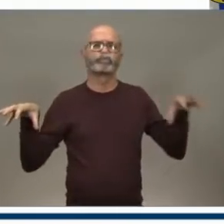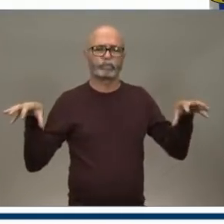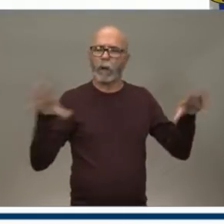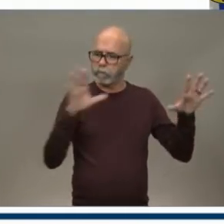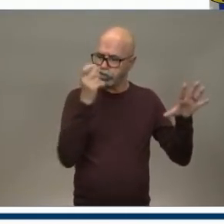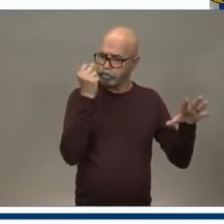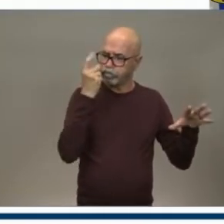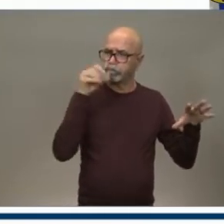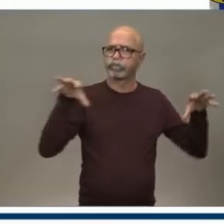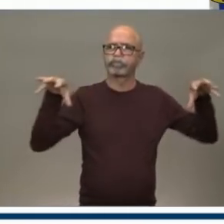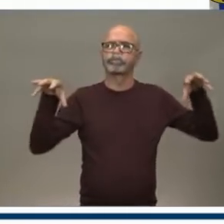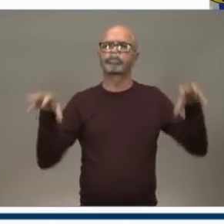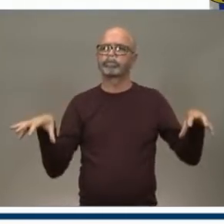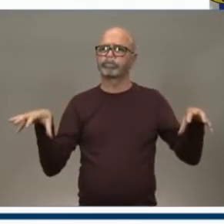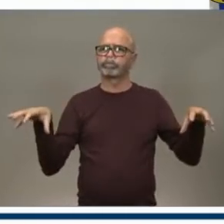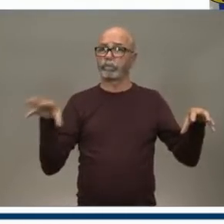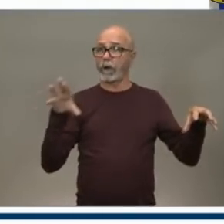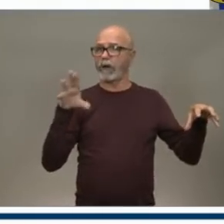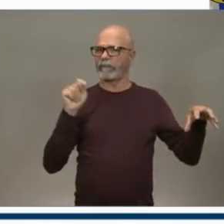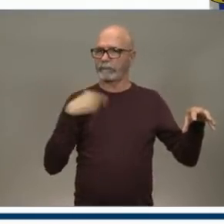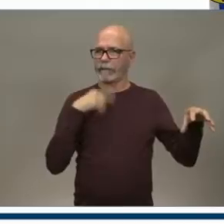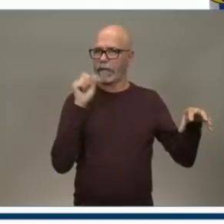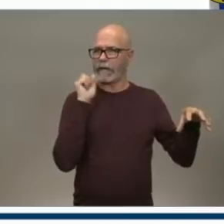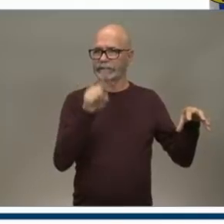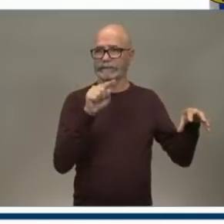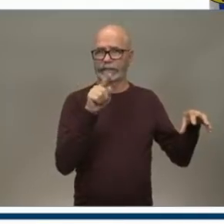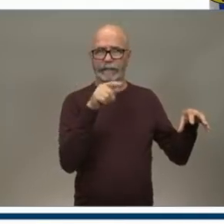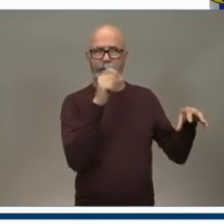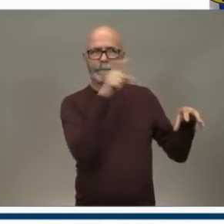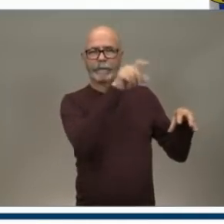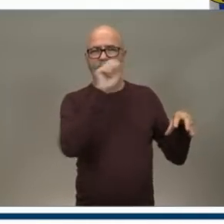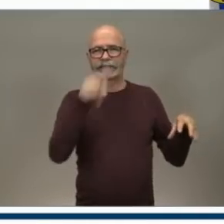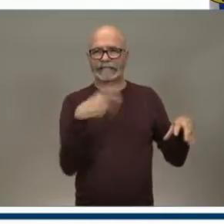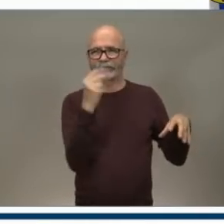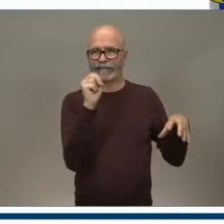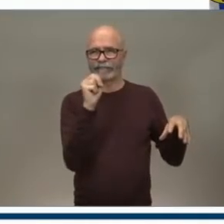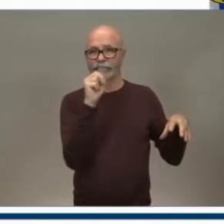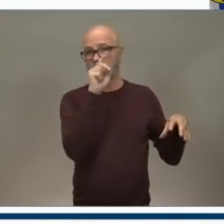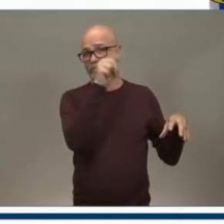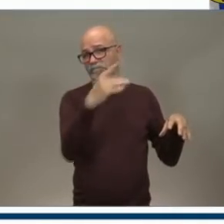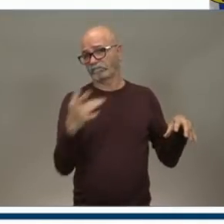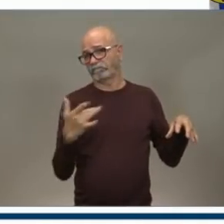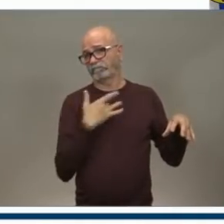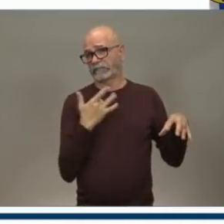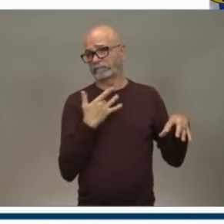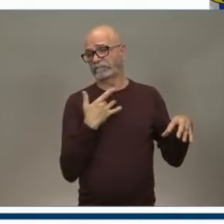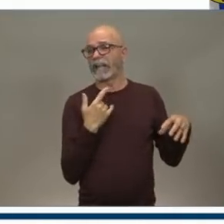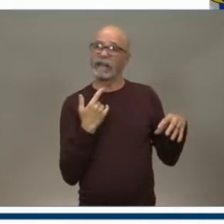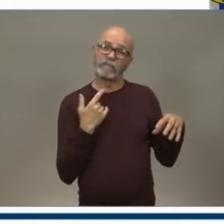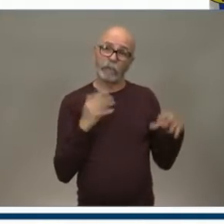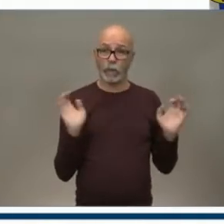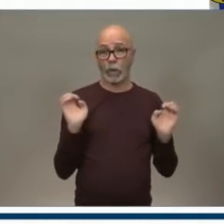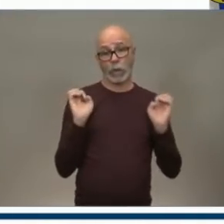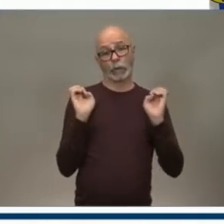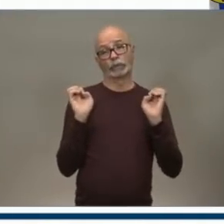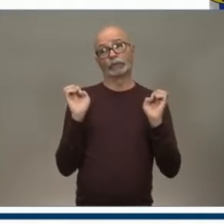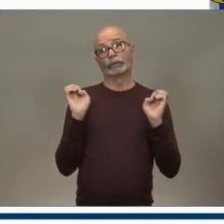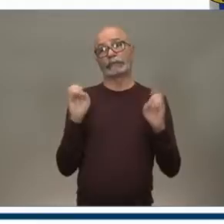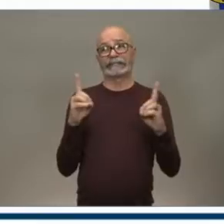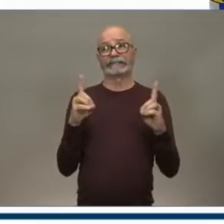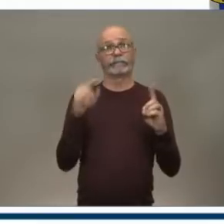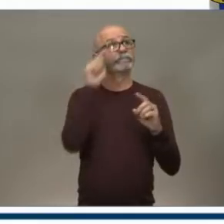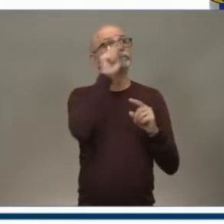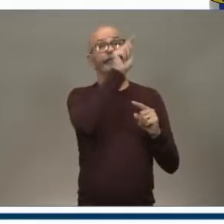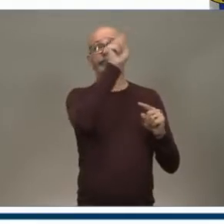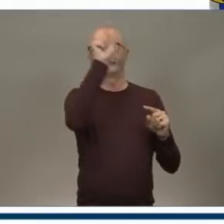of this give you and the folks within the education department pause about the approach that's been used specifically in high